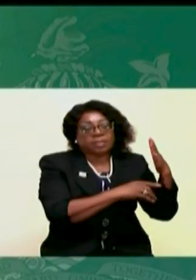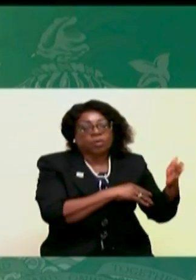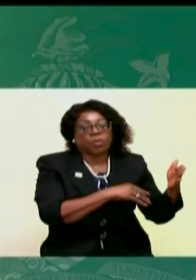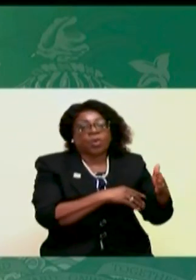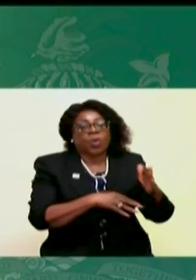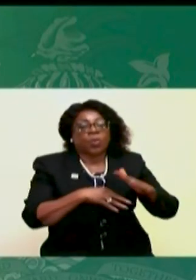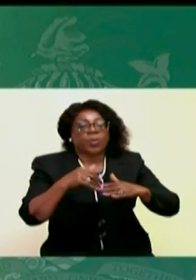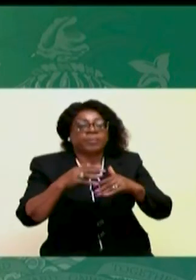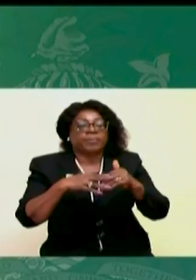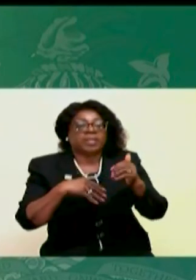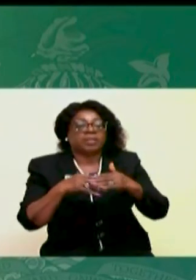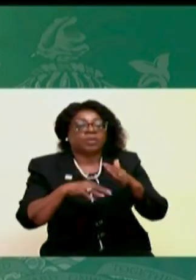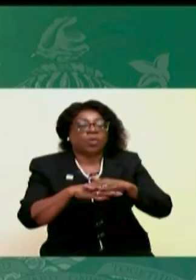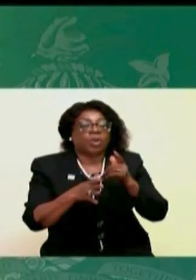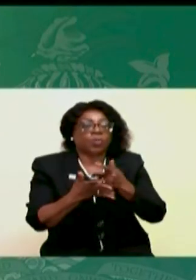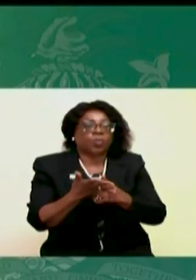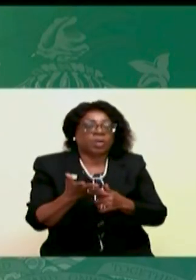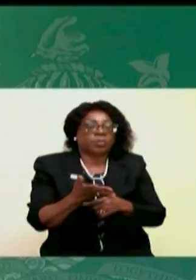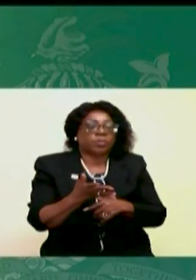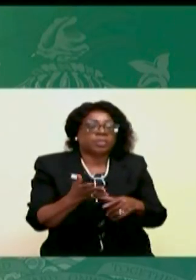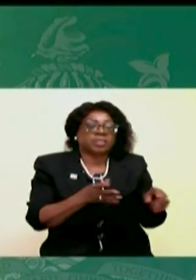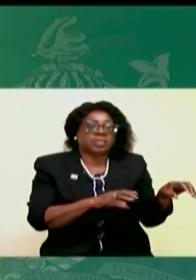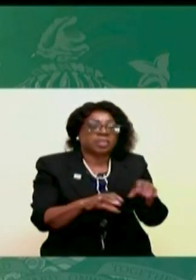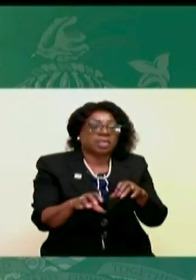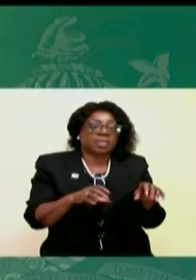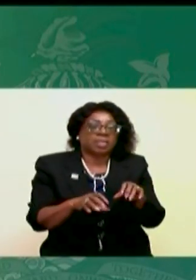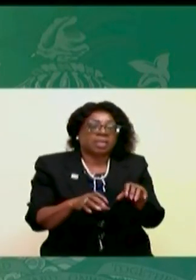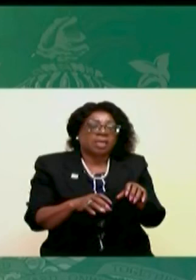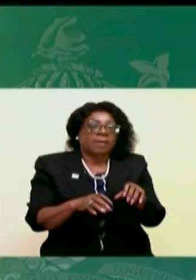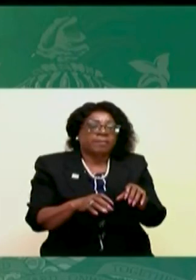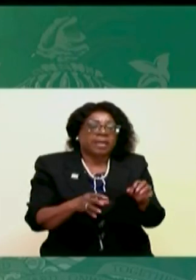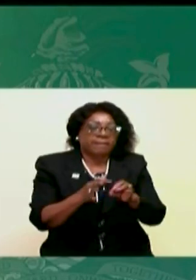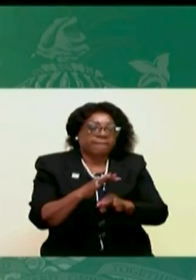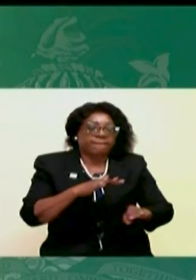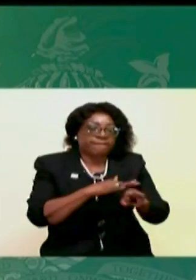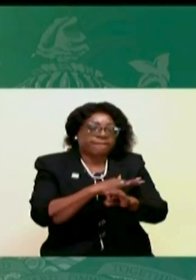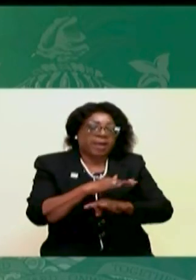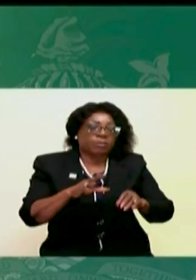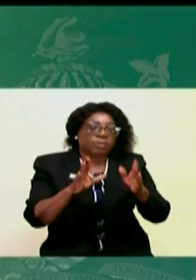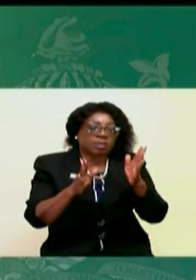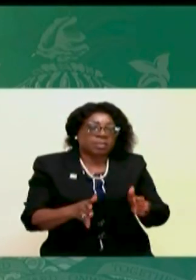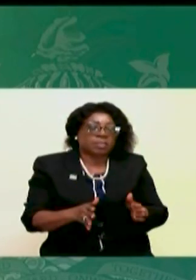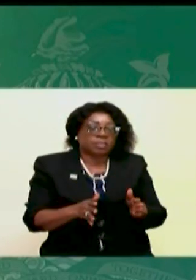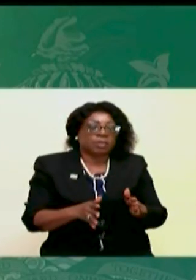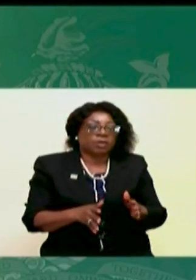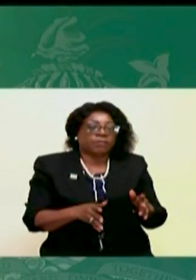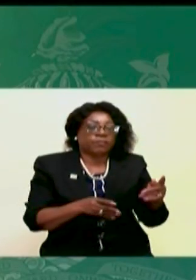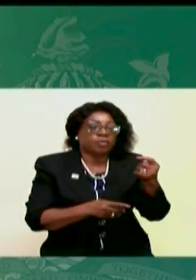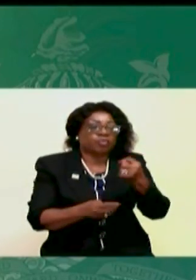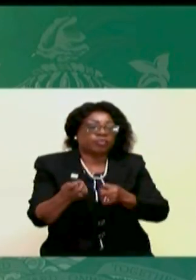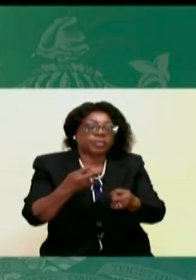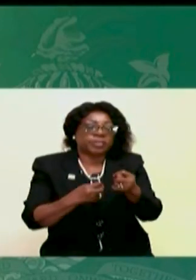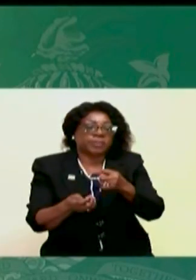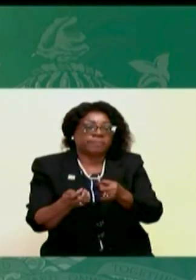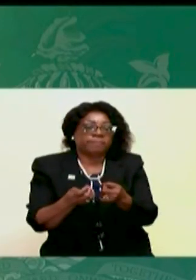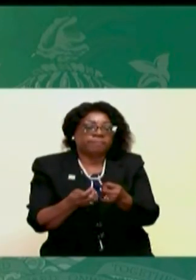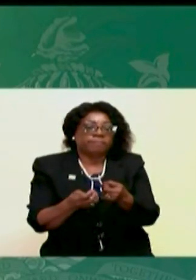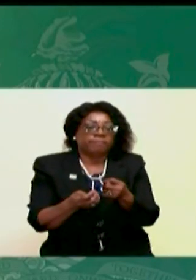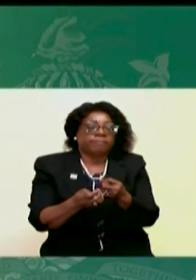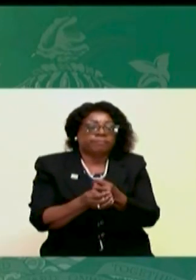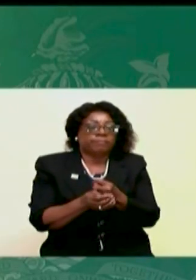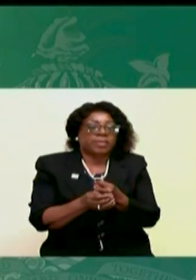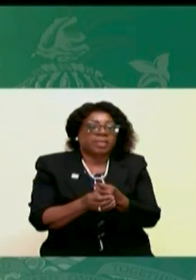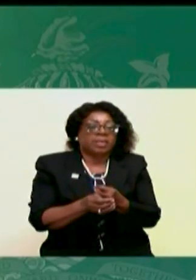on what was done by the founders of the tourism industry. I served in the ministry, and now the distinguished